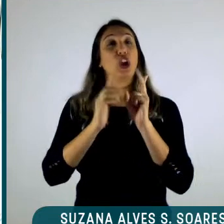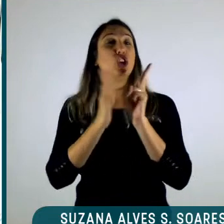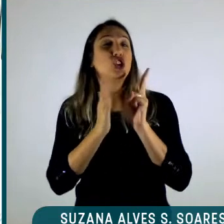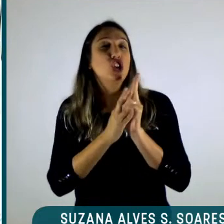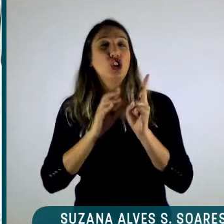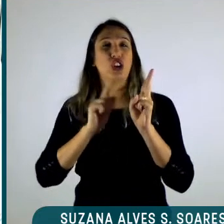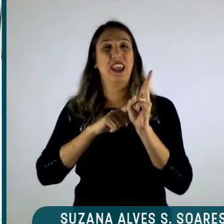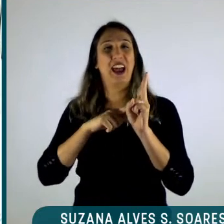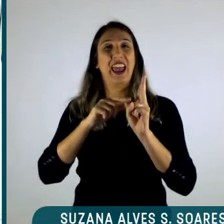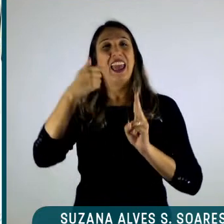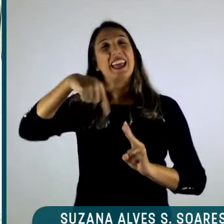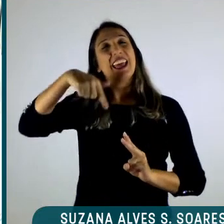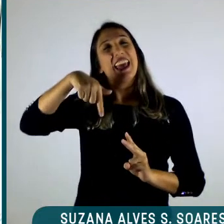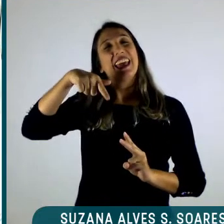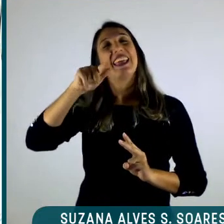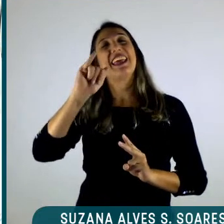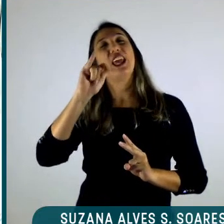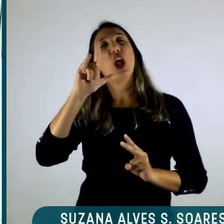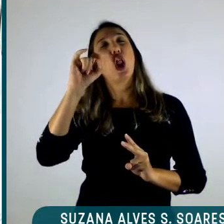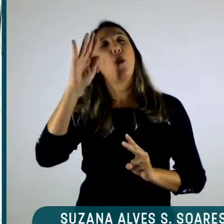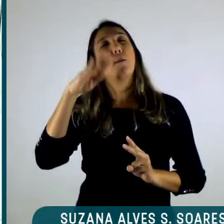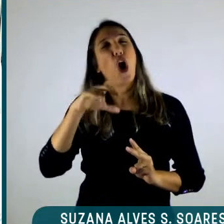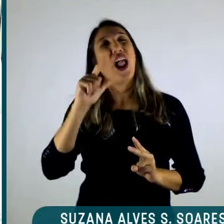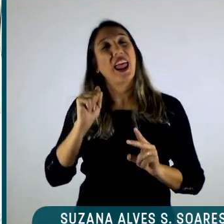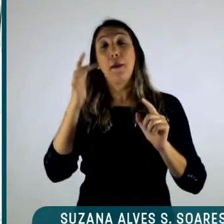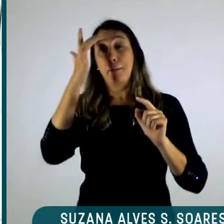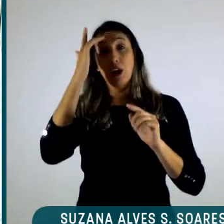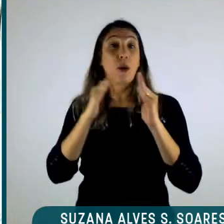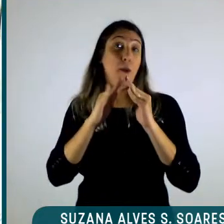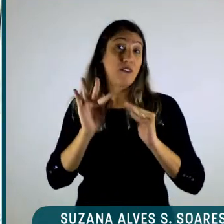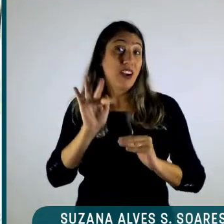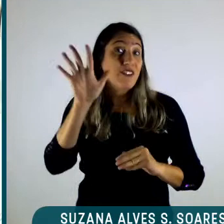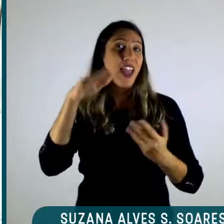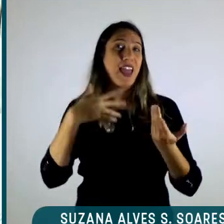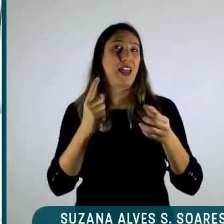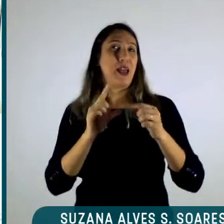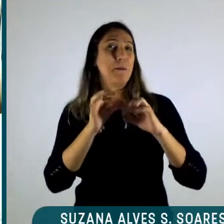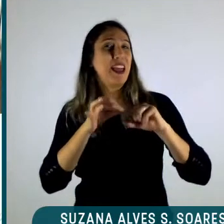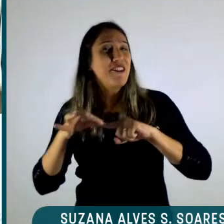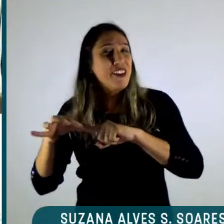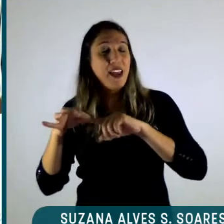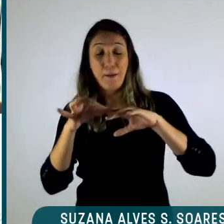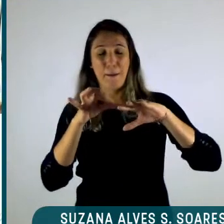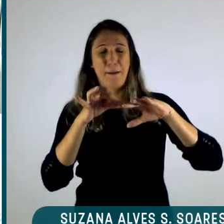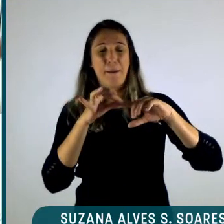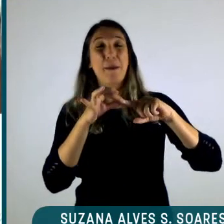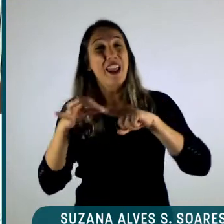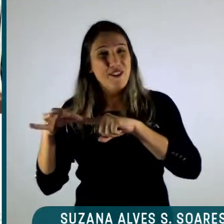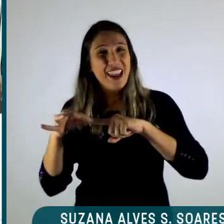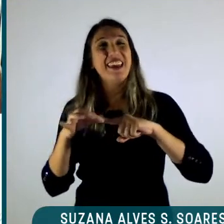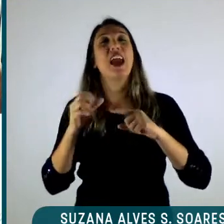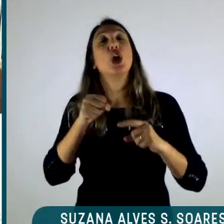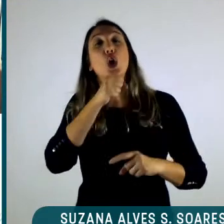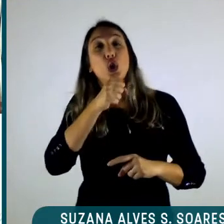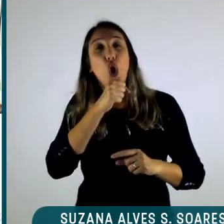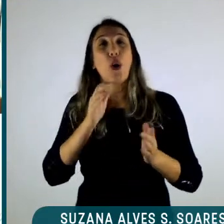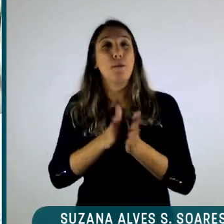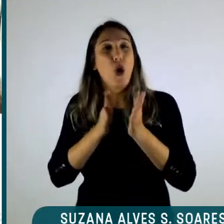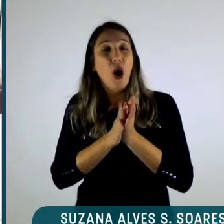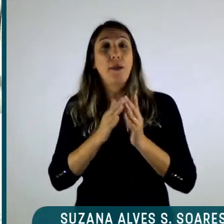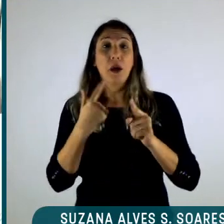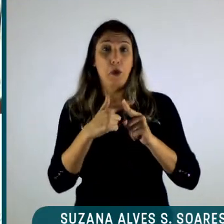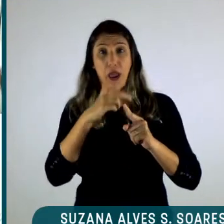inequally. The indigenous people, the quilombola, the people who live in the slums, in the outskirts,